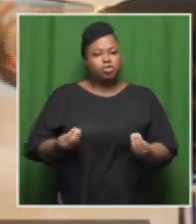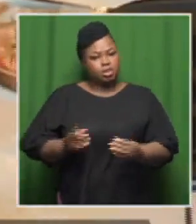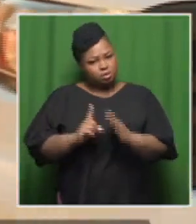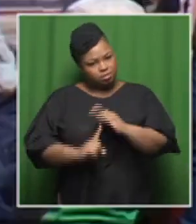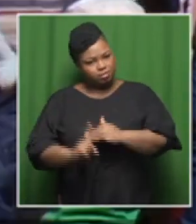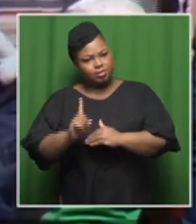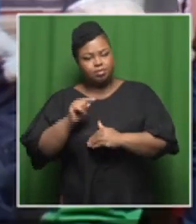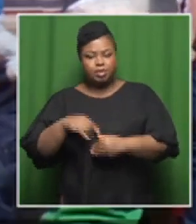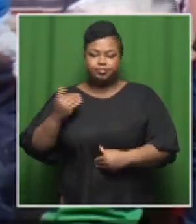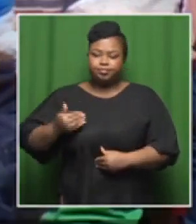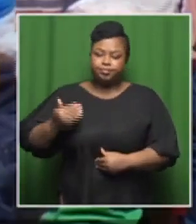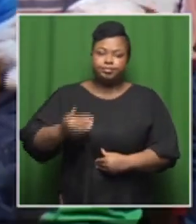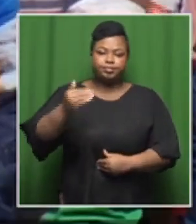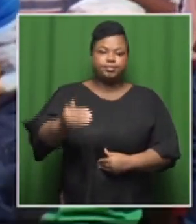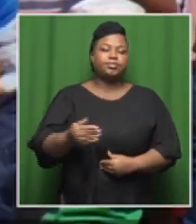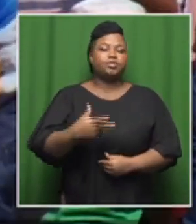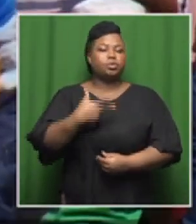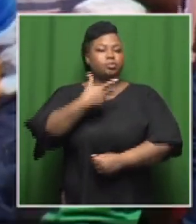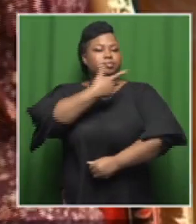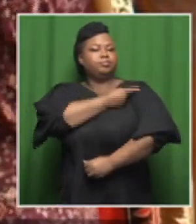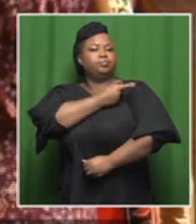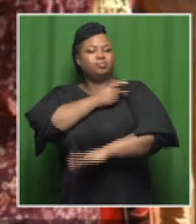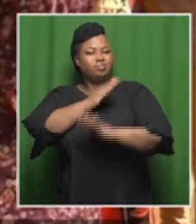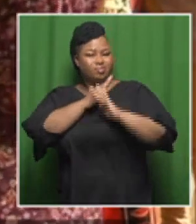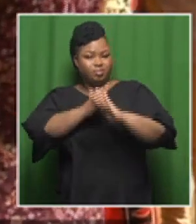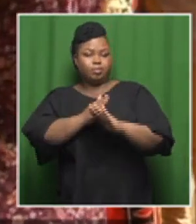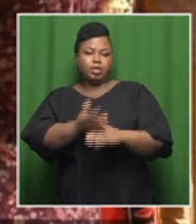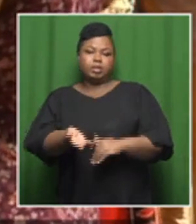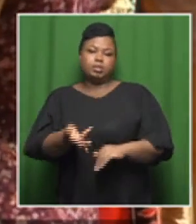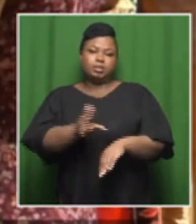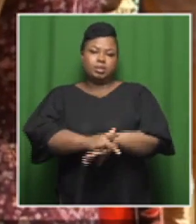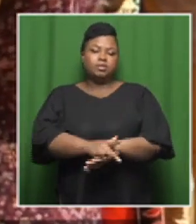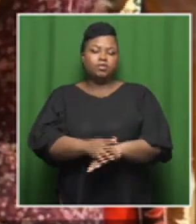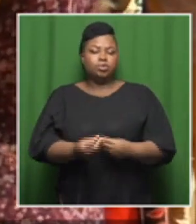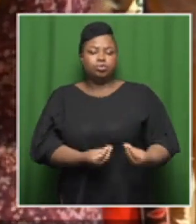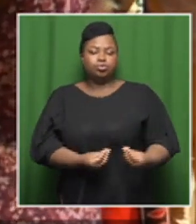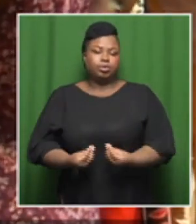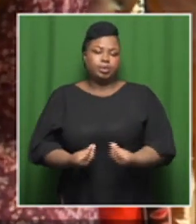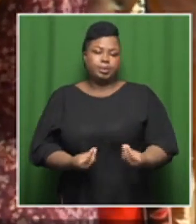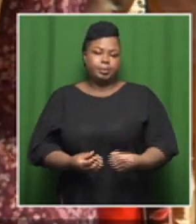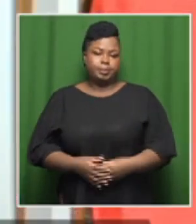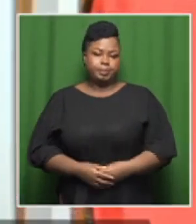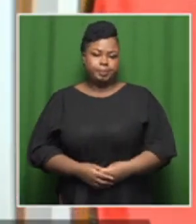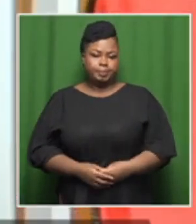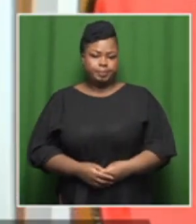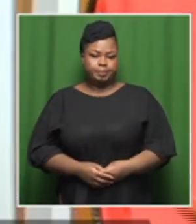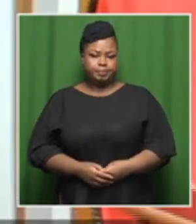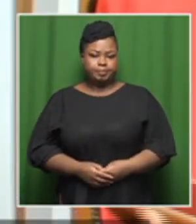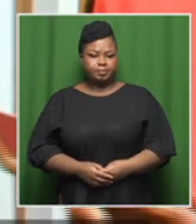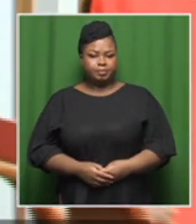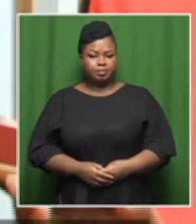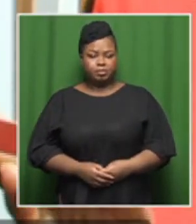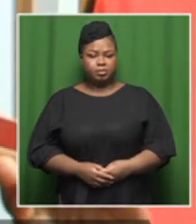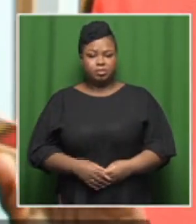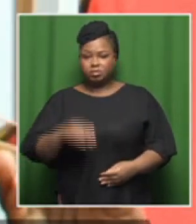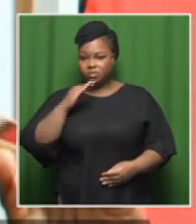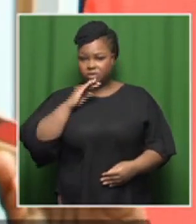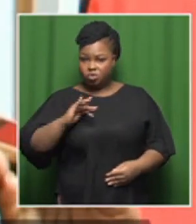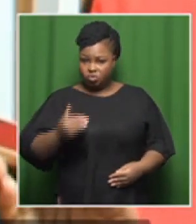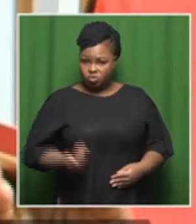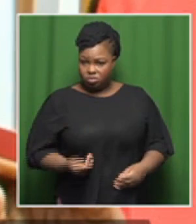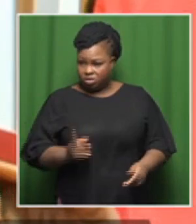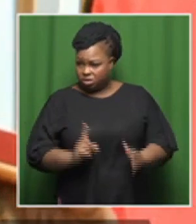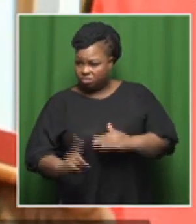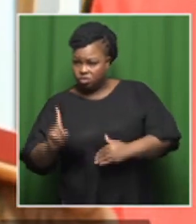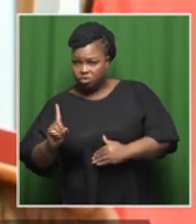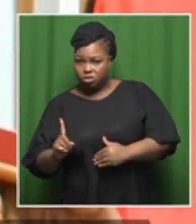for routine immunization to prevent deaths from childhood diseases. It's not only women who takes children to